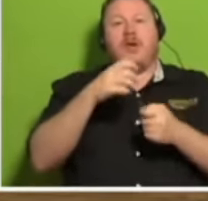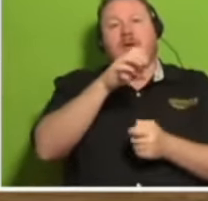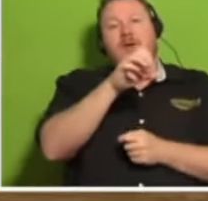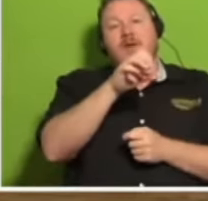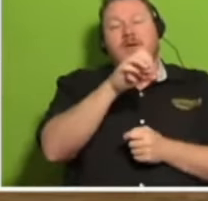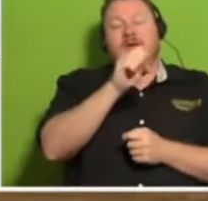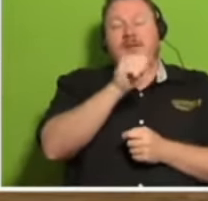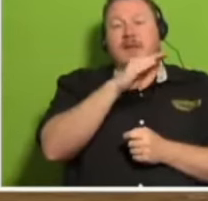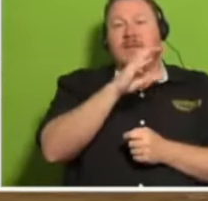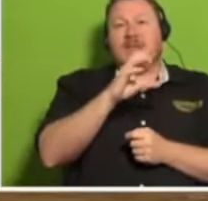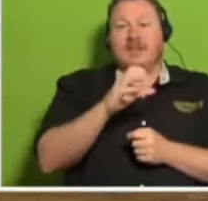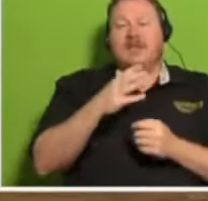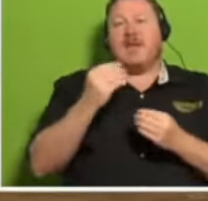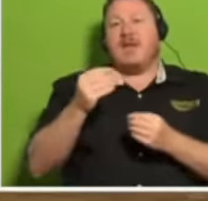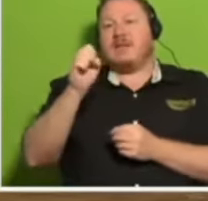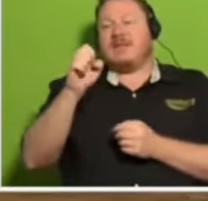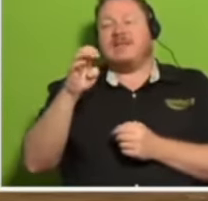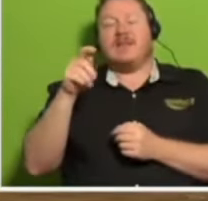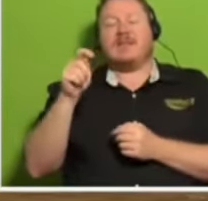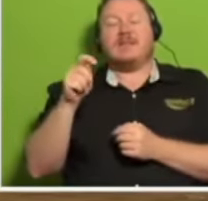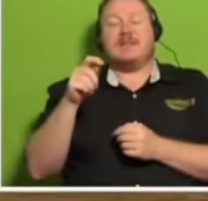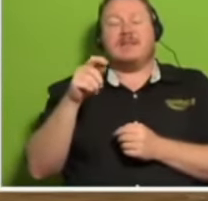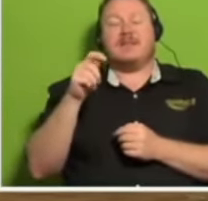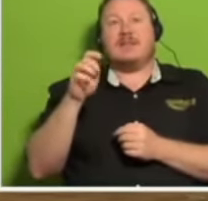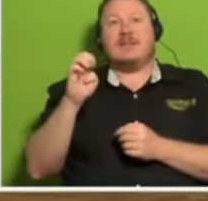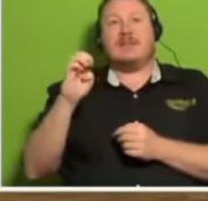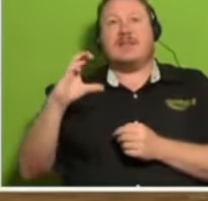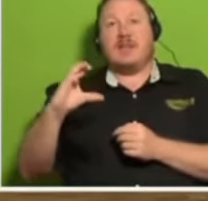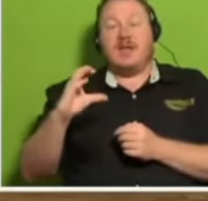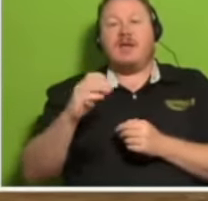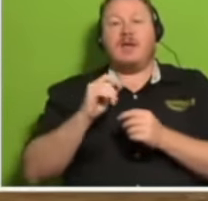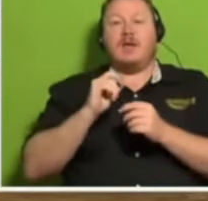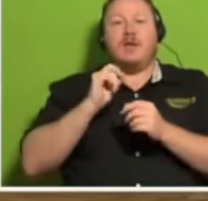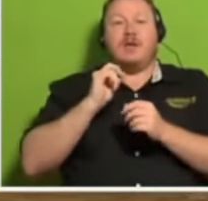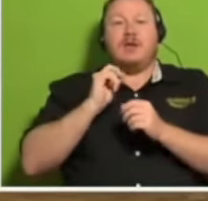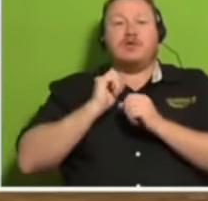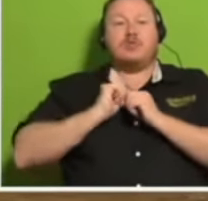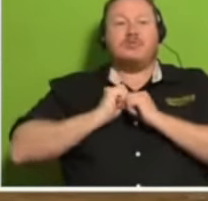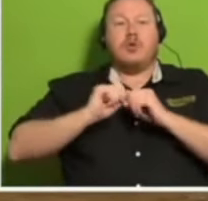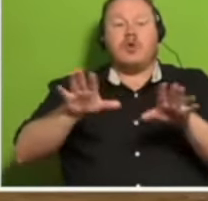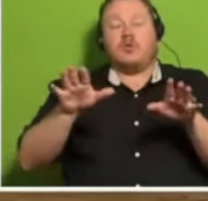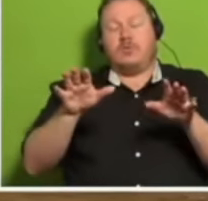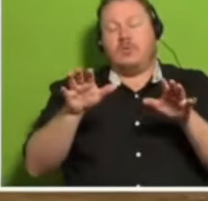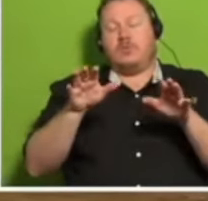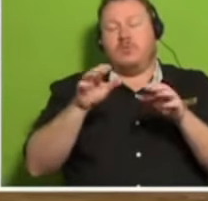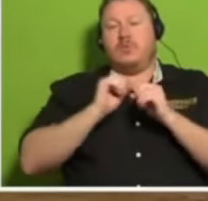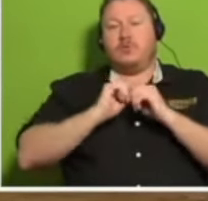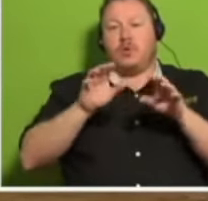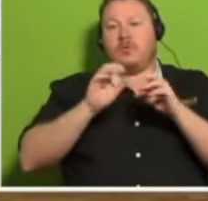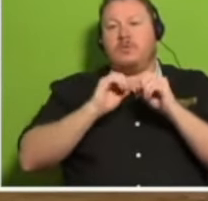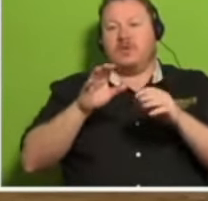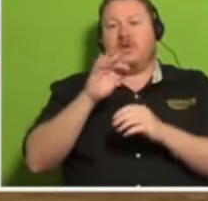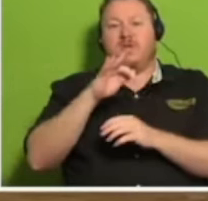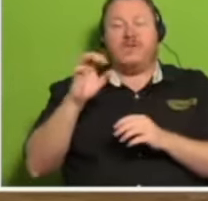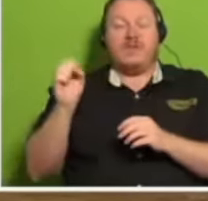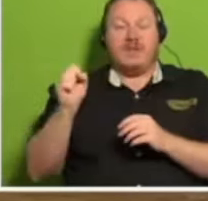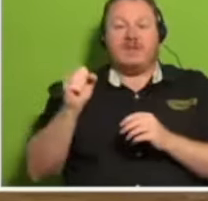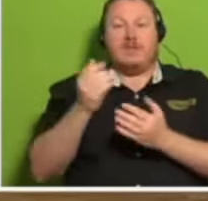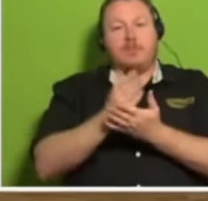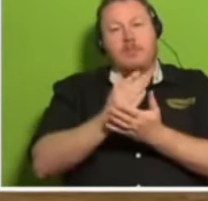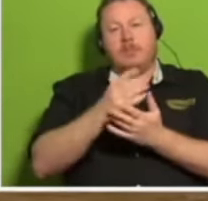Centec regarding signal transmission fees and the SABC's historic debt, we'll be appointing a mediator in the next few